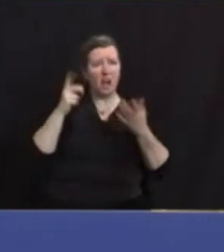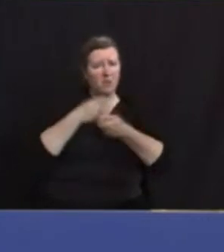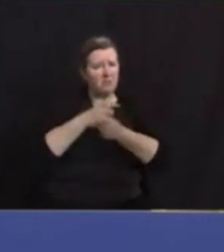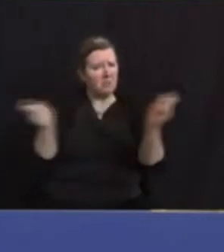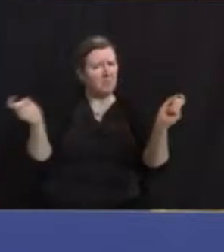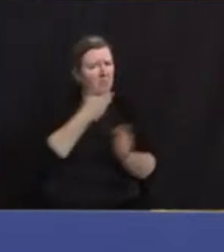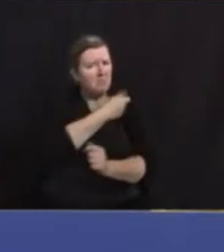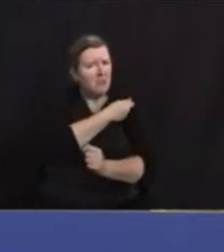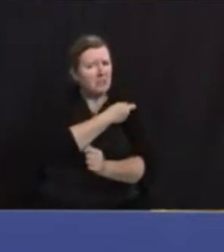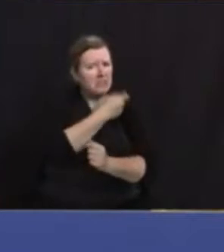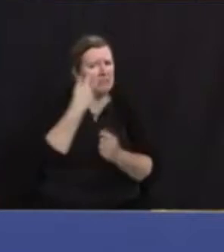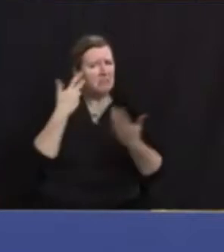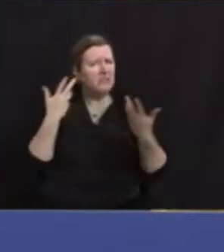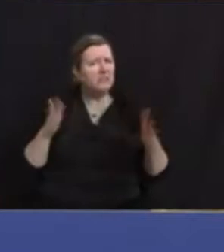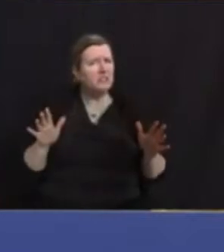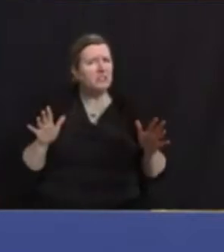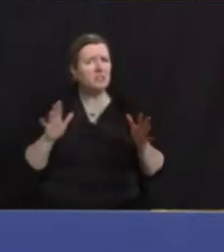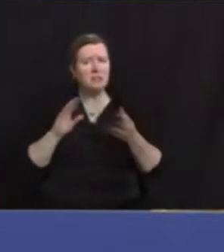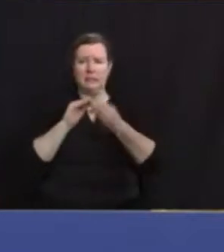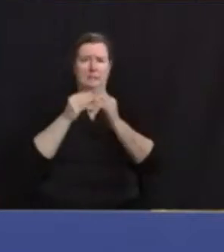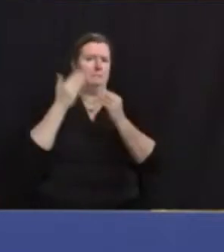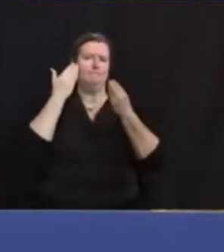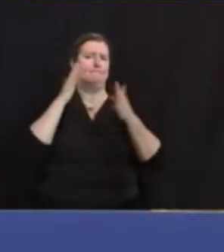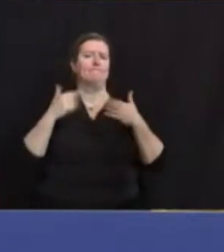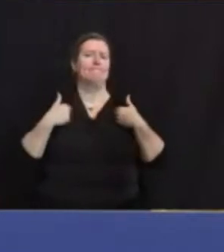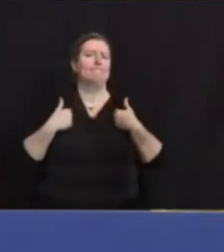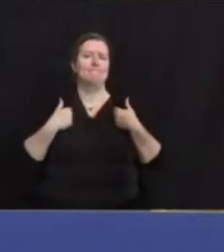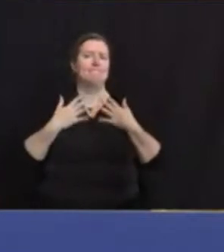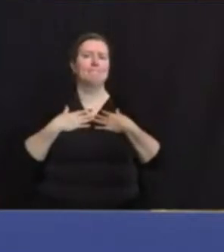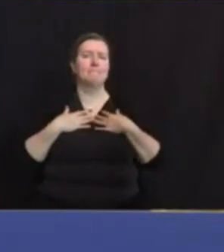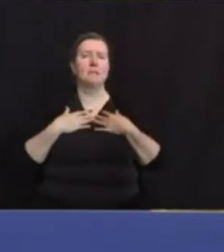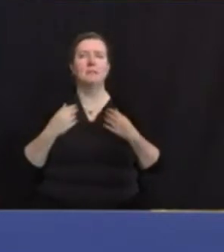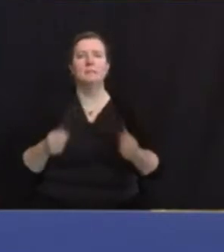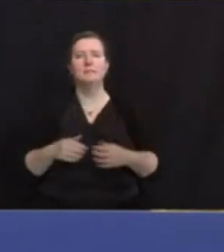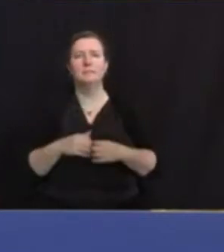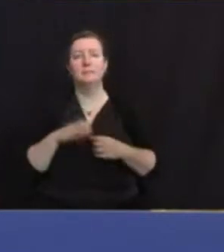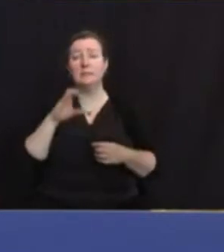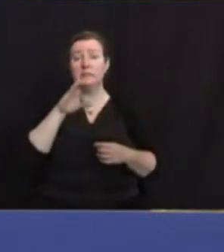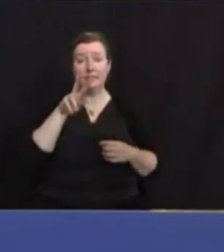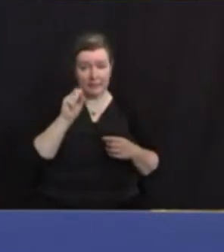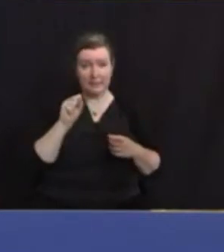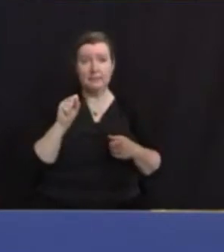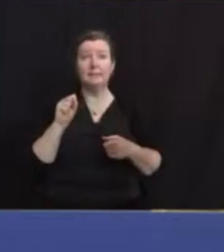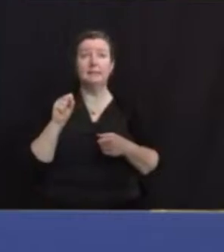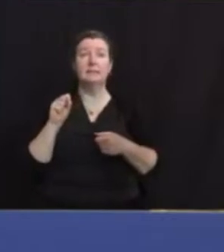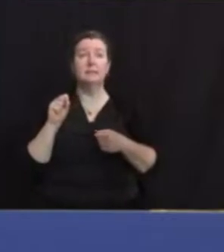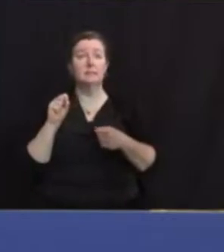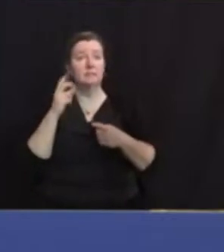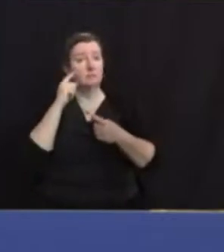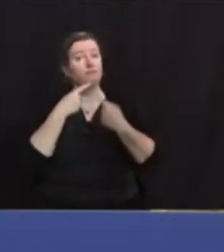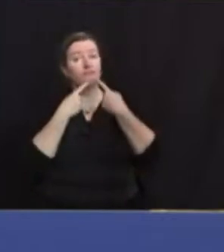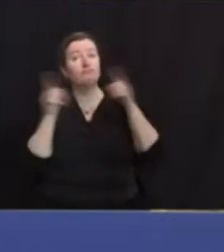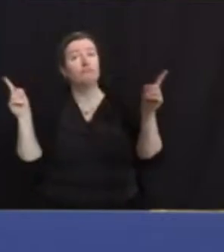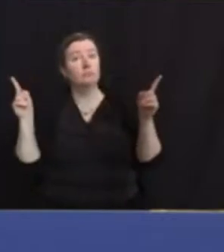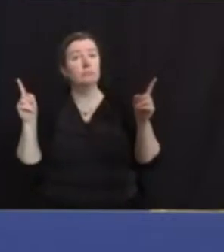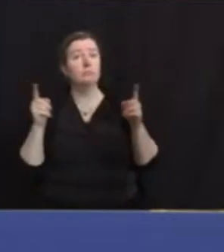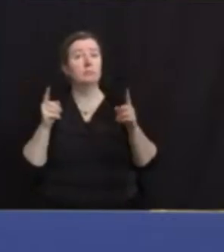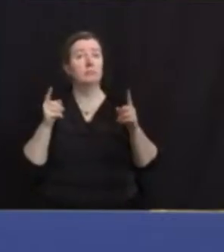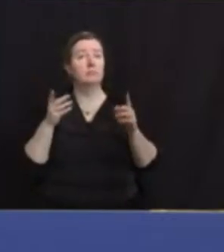to you. Yes, CVS got out there a little bit ahead of the plan,